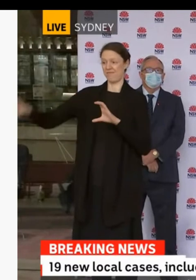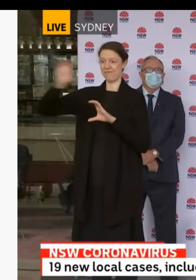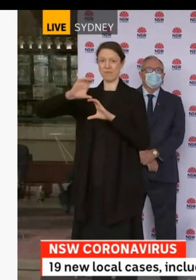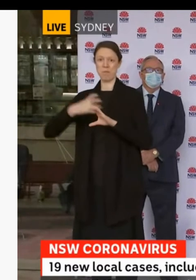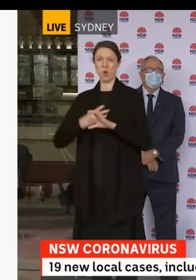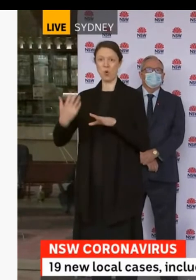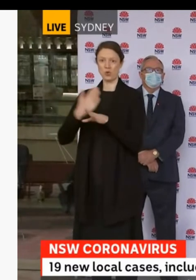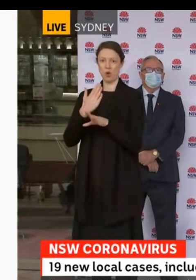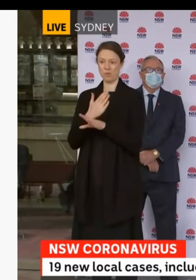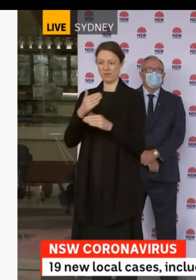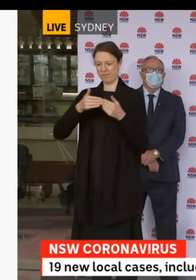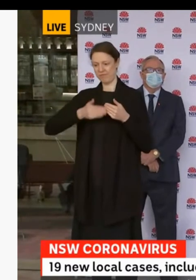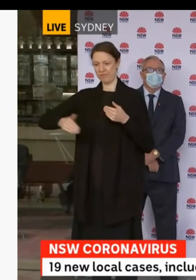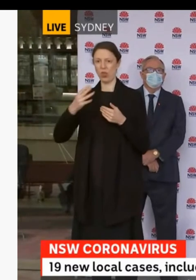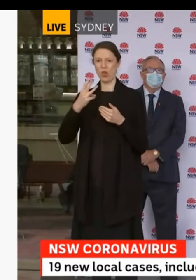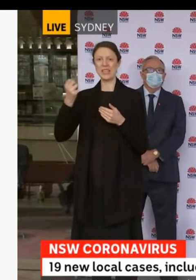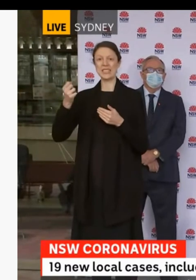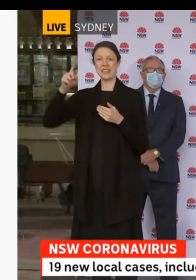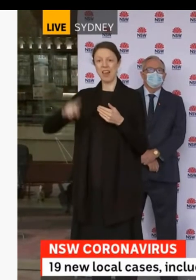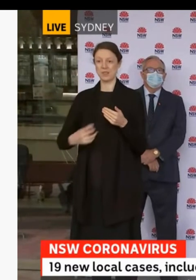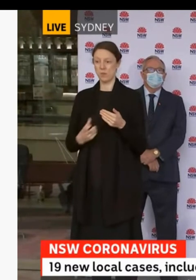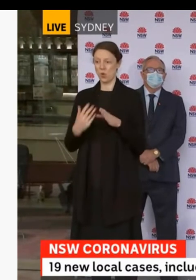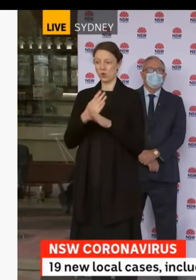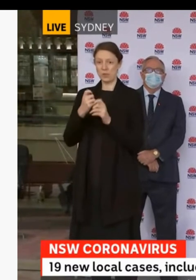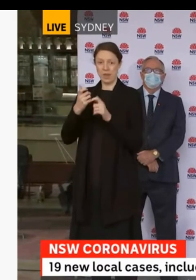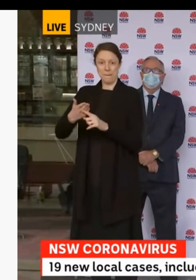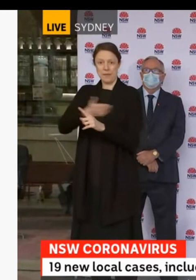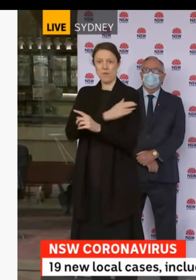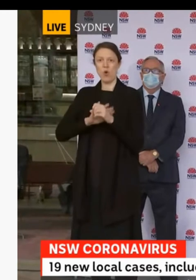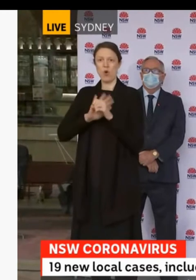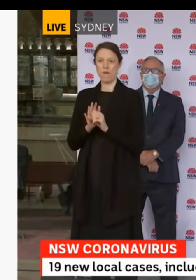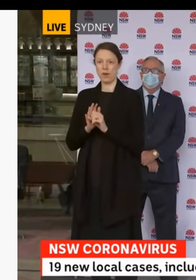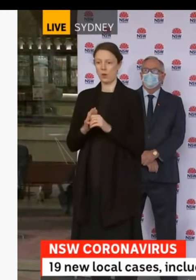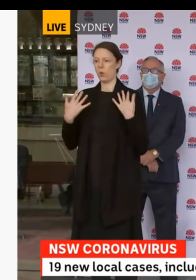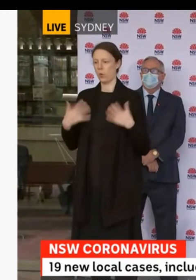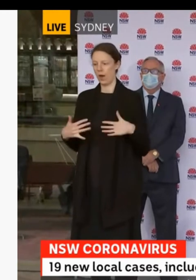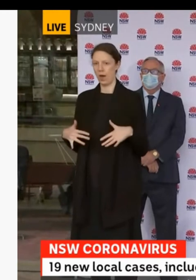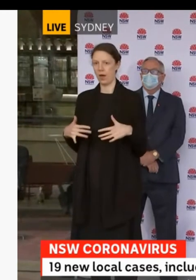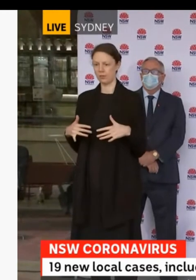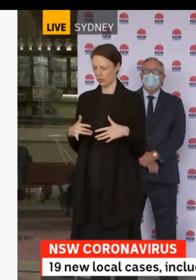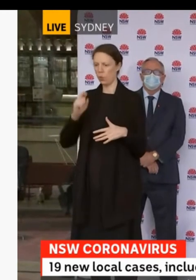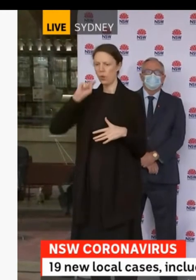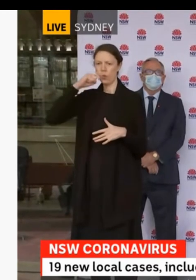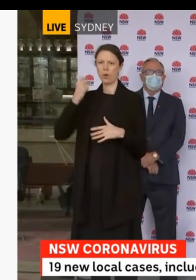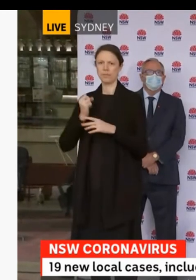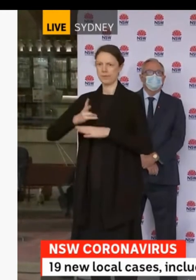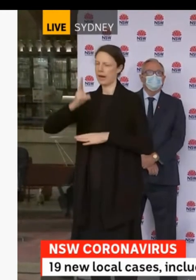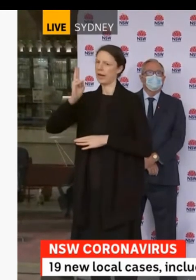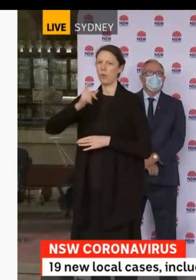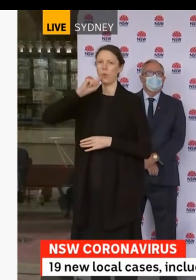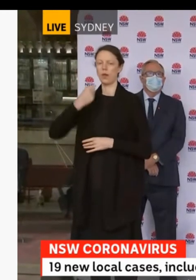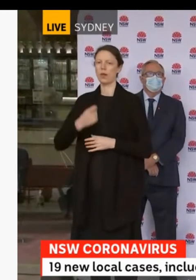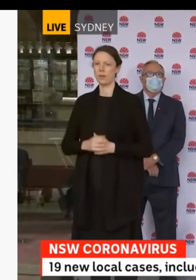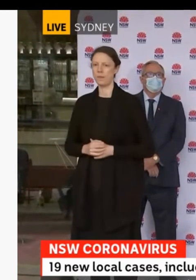this period of time. So there is no doubt that as difficult as the last 18 months have been, that we will get through this next